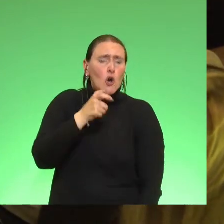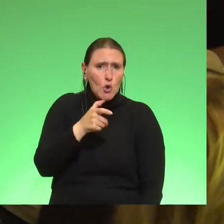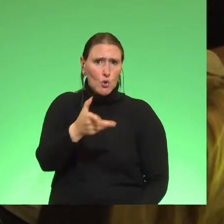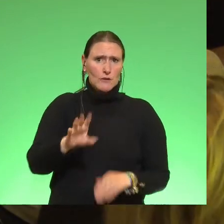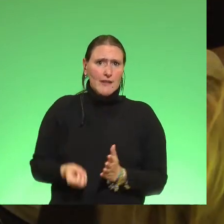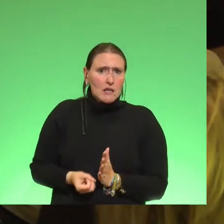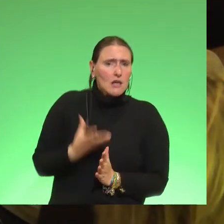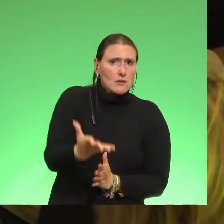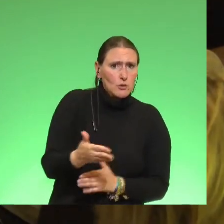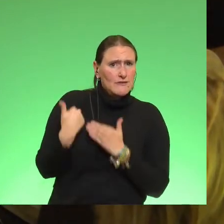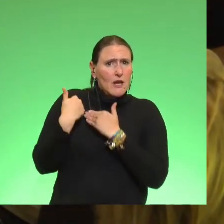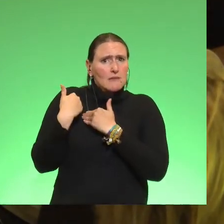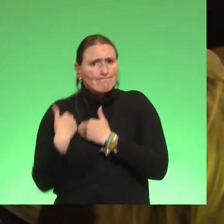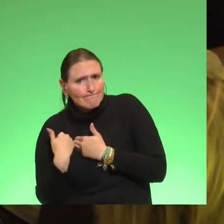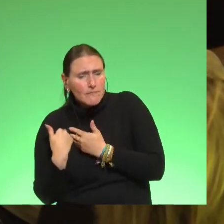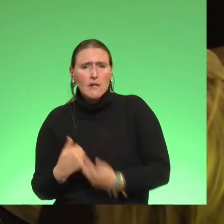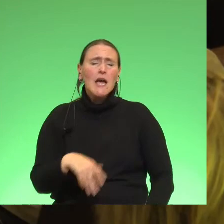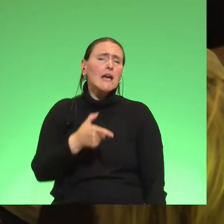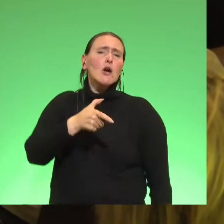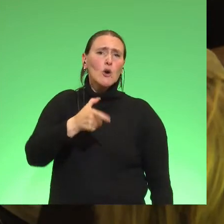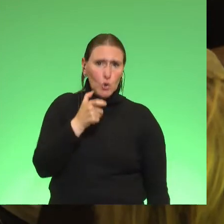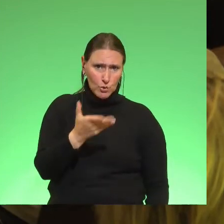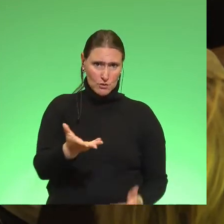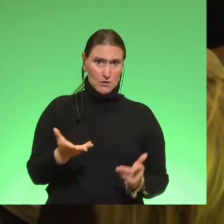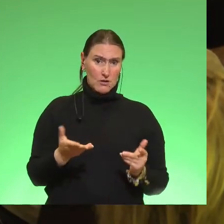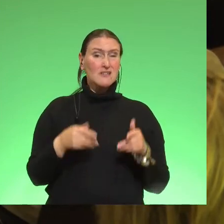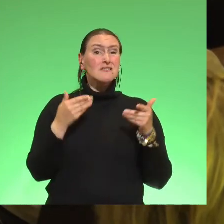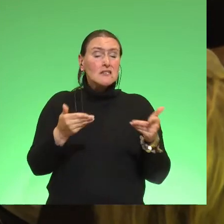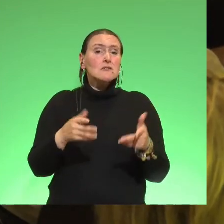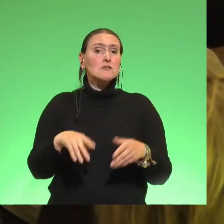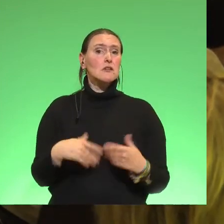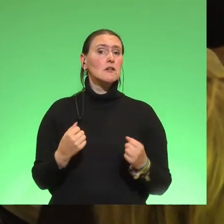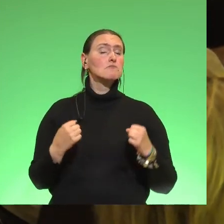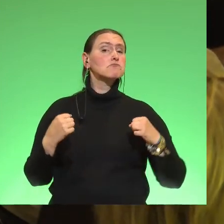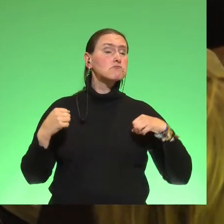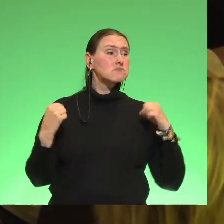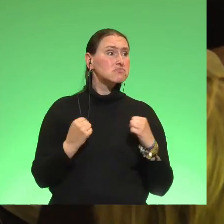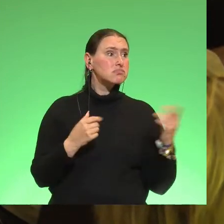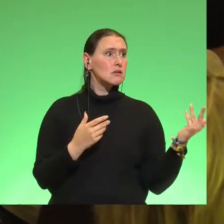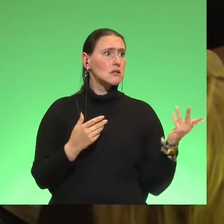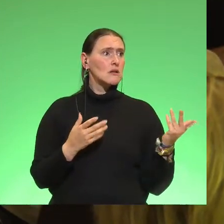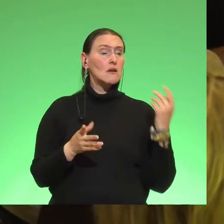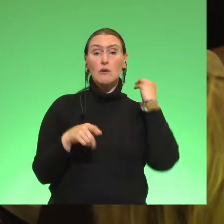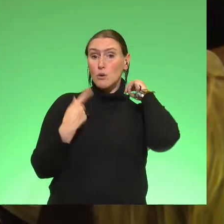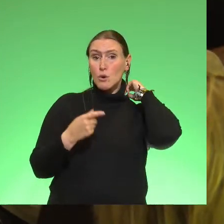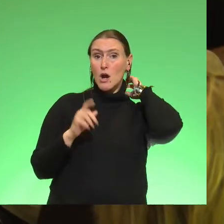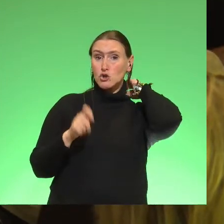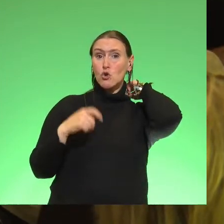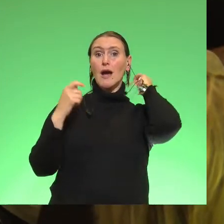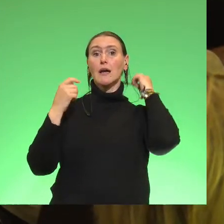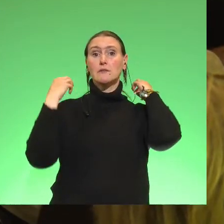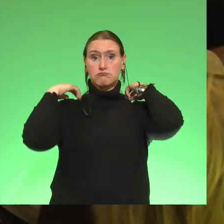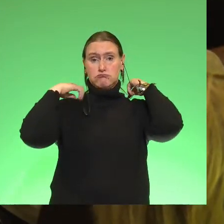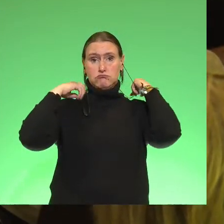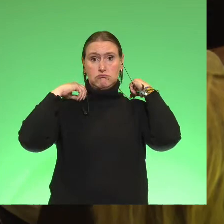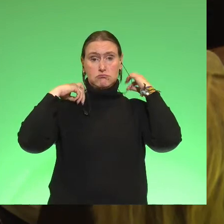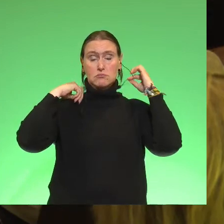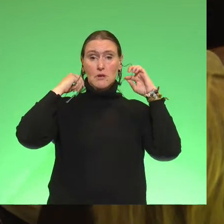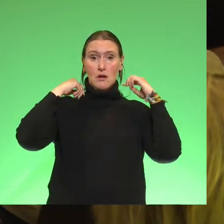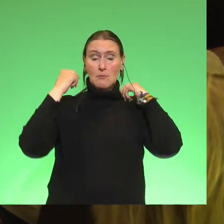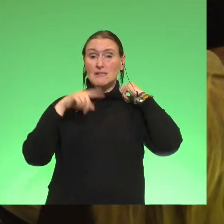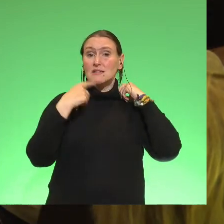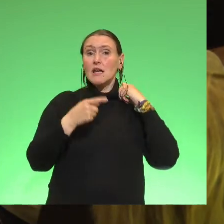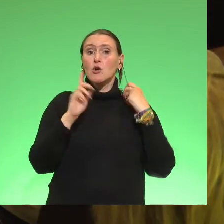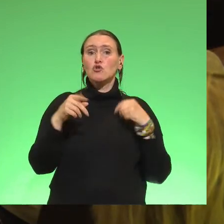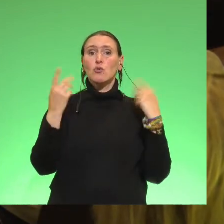that weight? And so I think that it's been really just, A, we need to celebrate and say thank you. And I think B, just